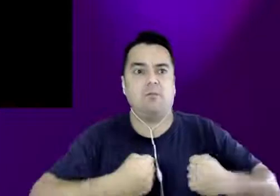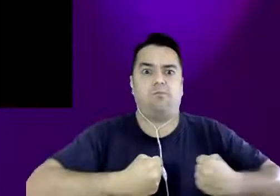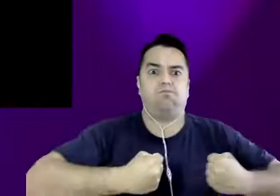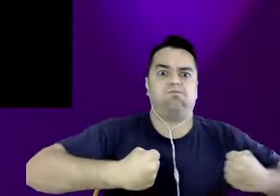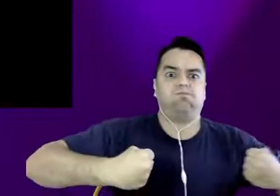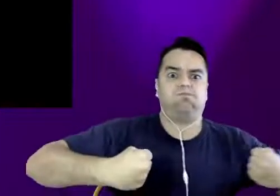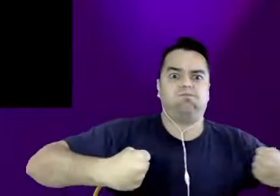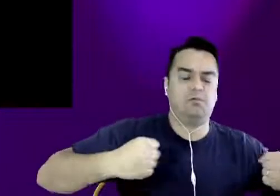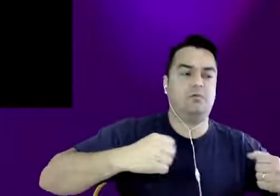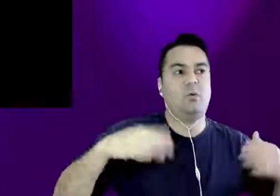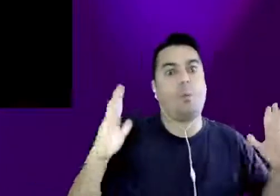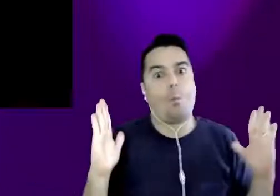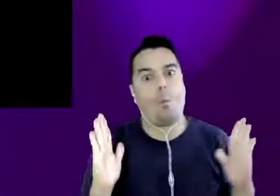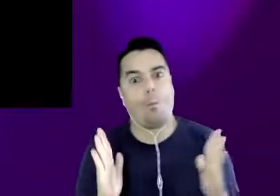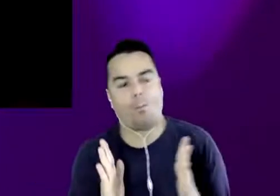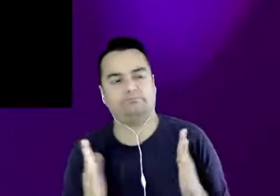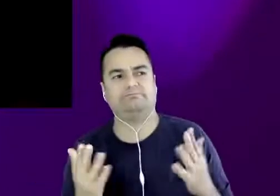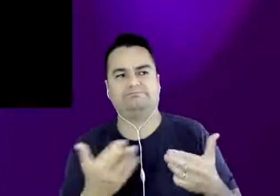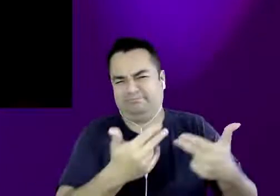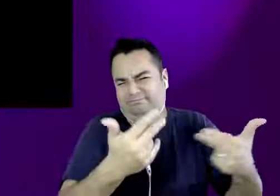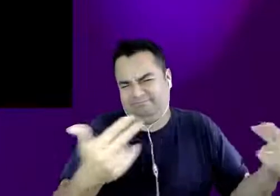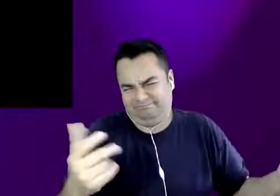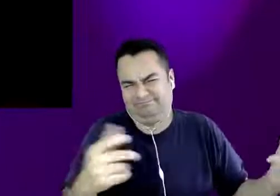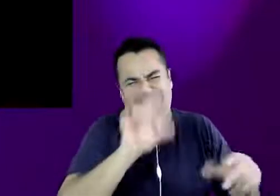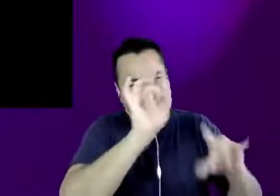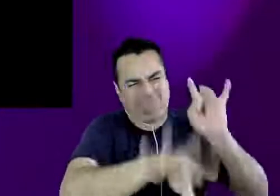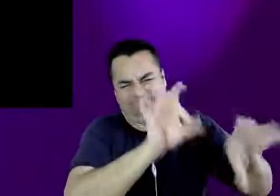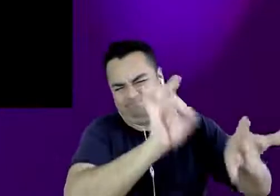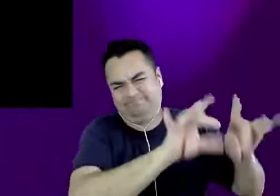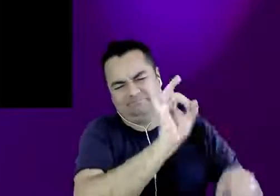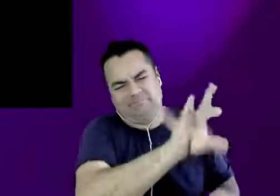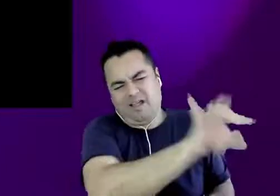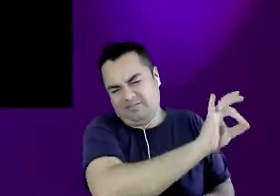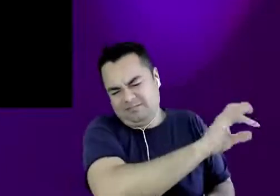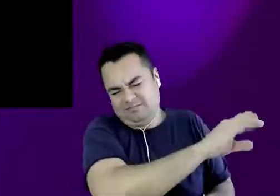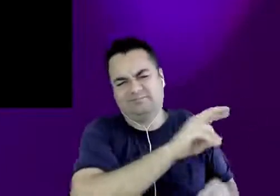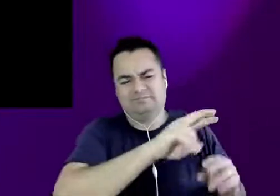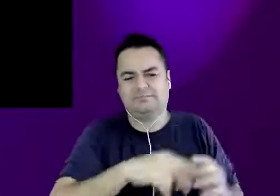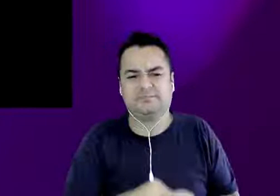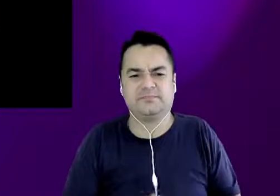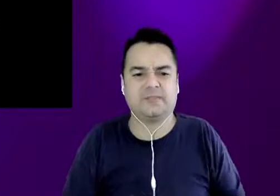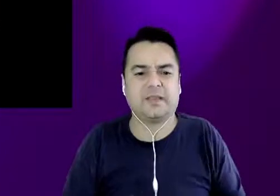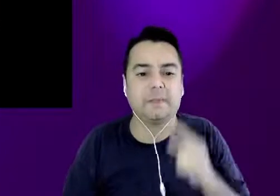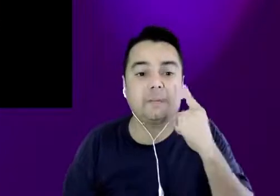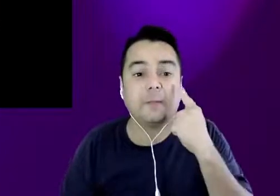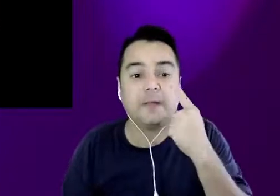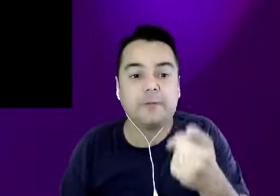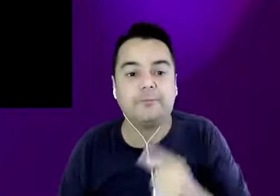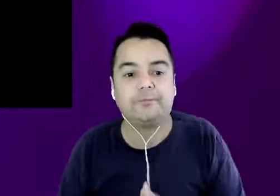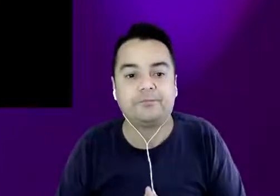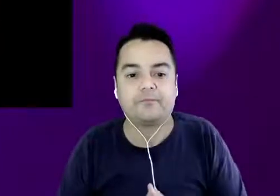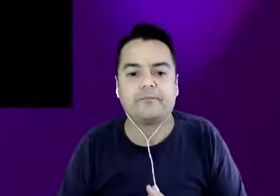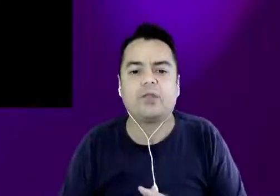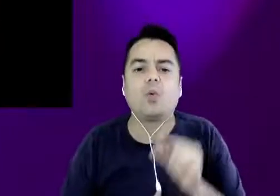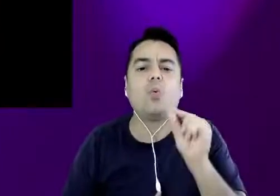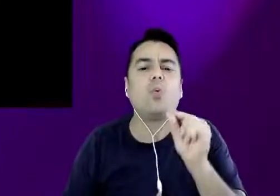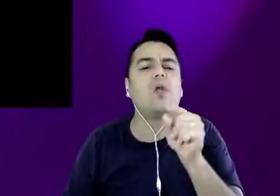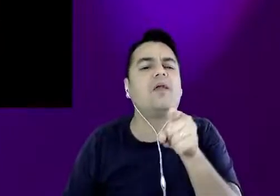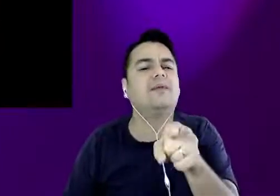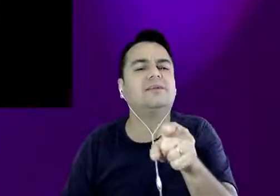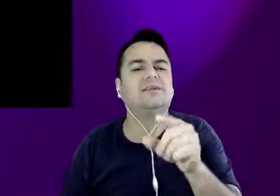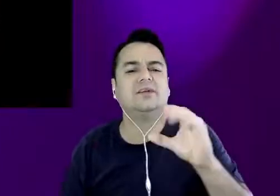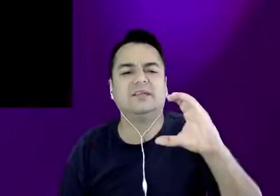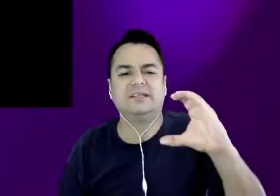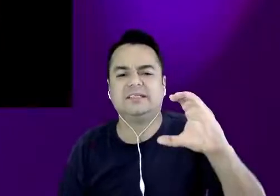the use of senolytics. Let's see what are we talking about here. So if we are able to cure